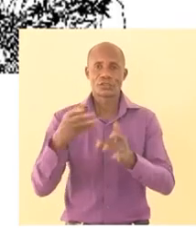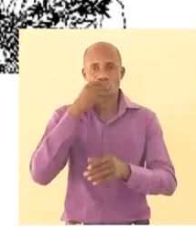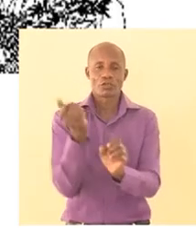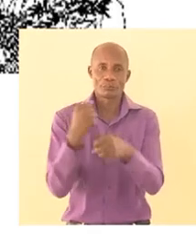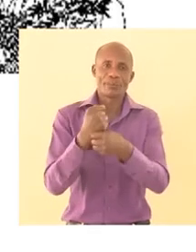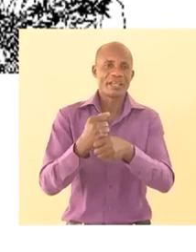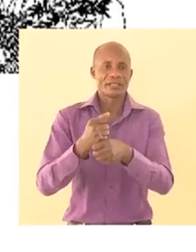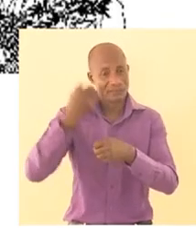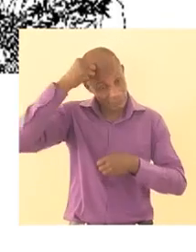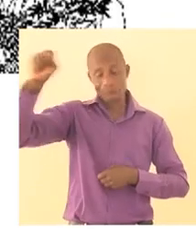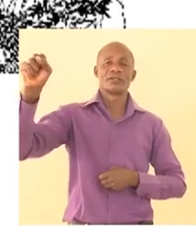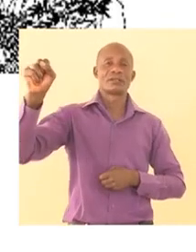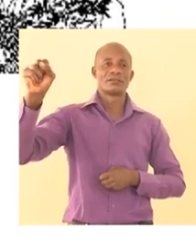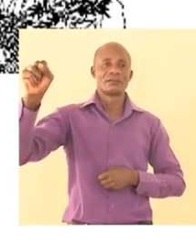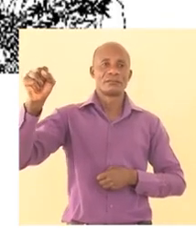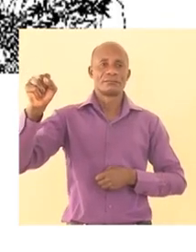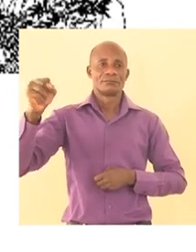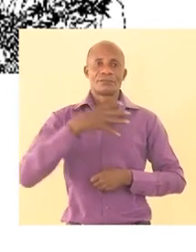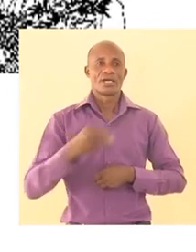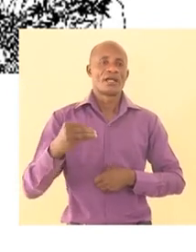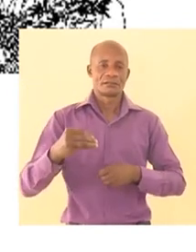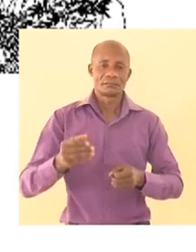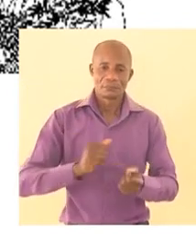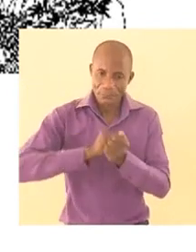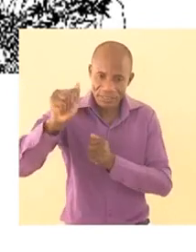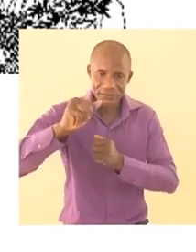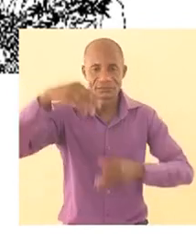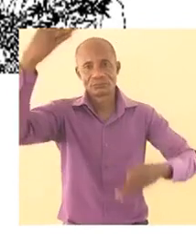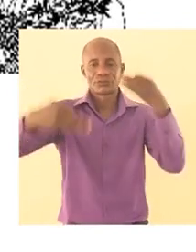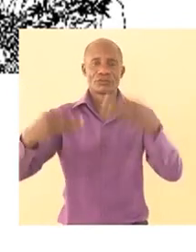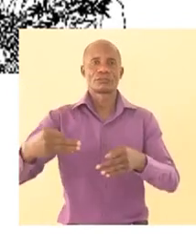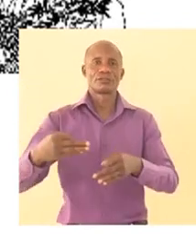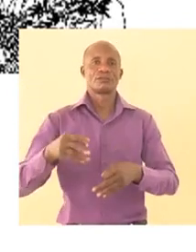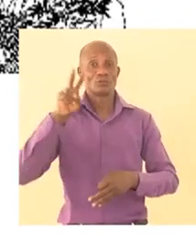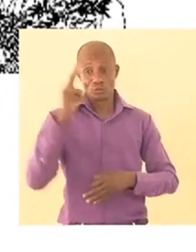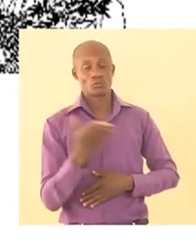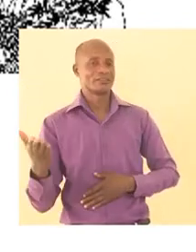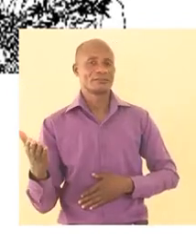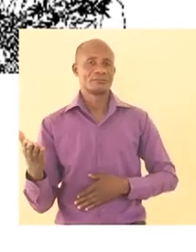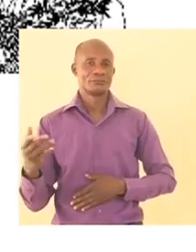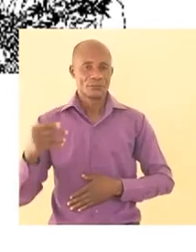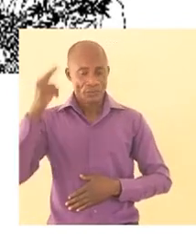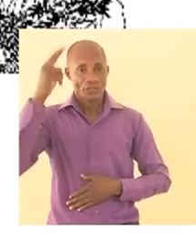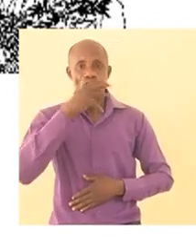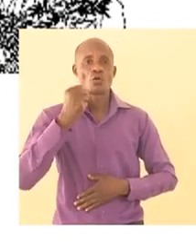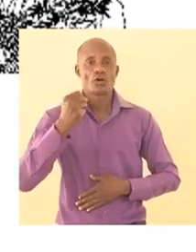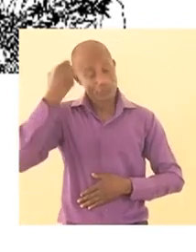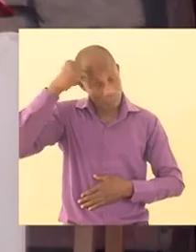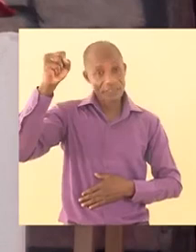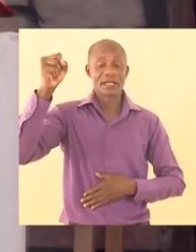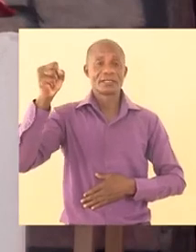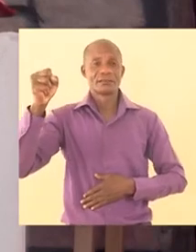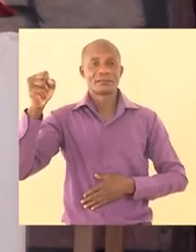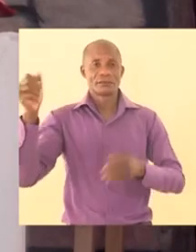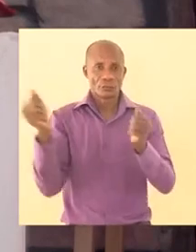a protest action as well as passing a judgment. So, I'm talking of two things, isn't it? He was making a protest